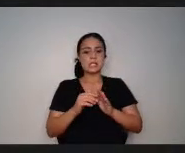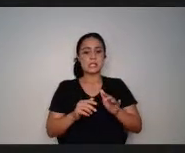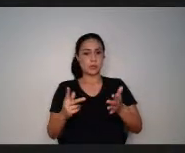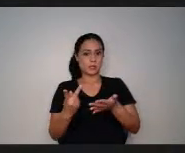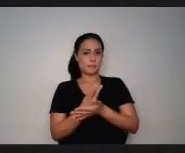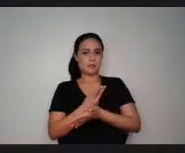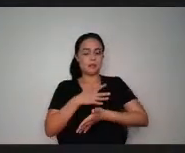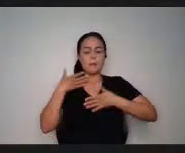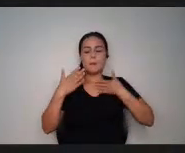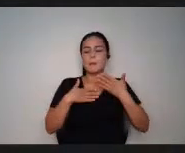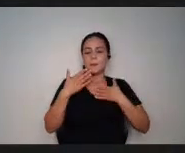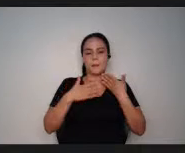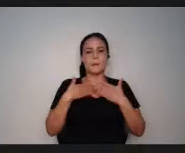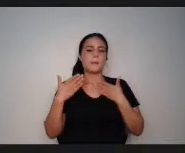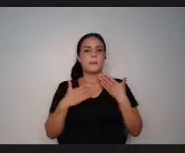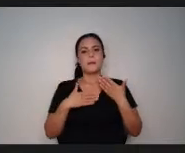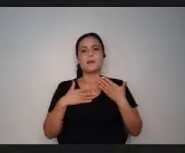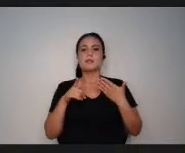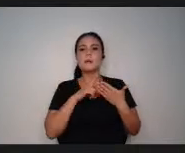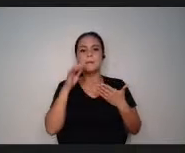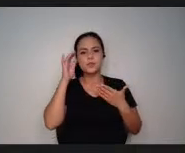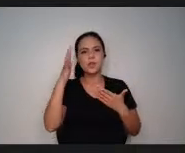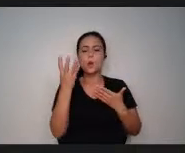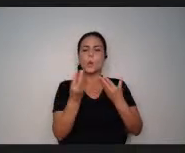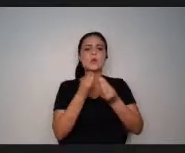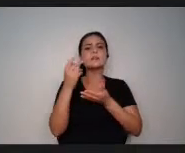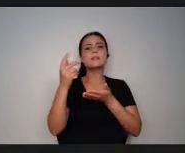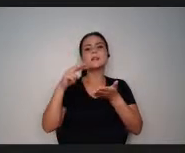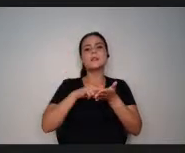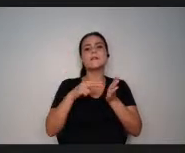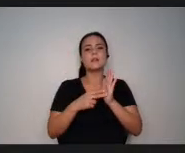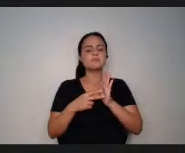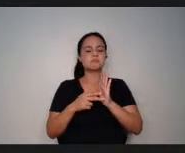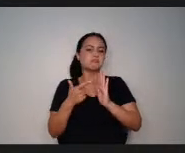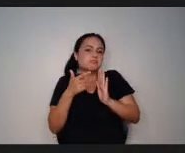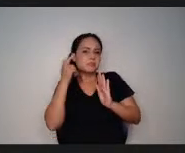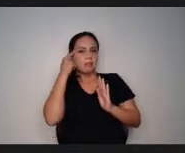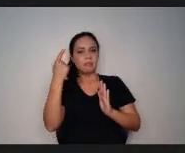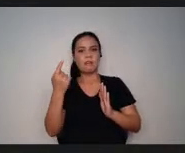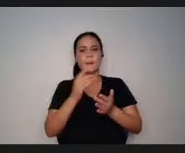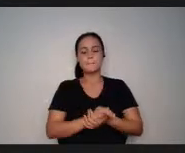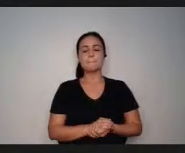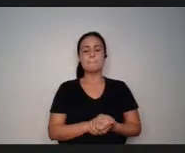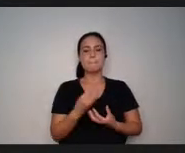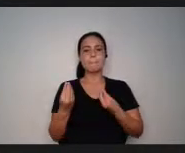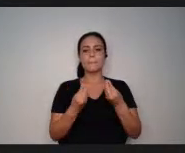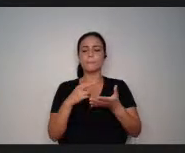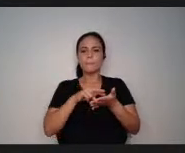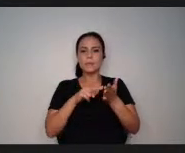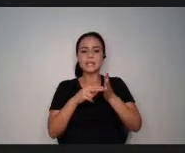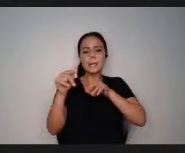really gets destroyed on the road. So this is something that I really get scared of. So we need to think about this, what it